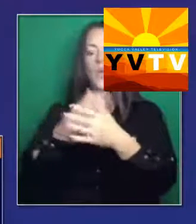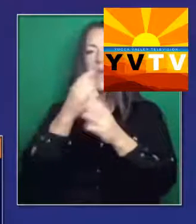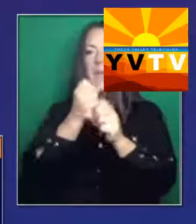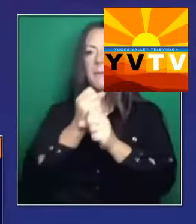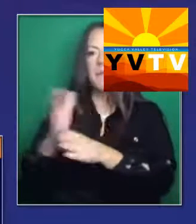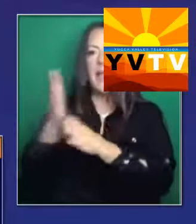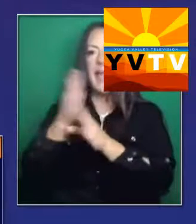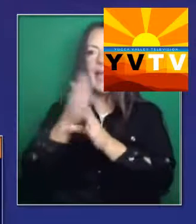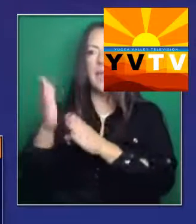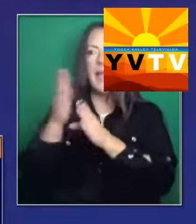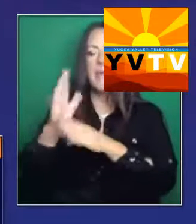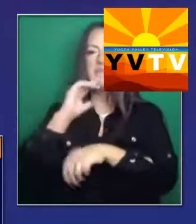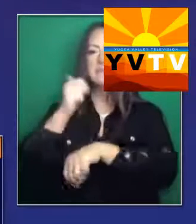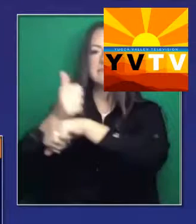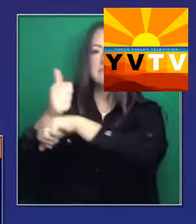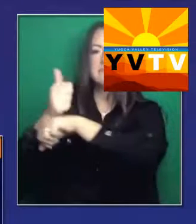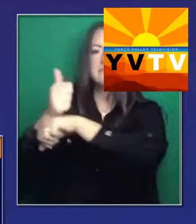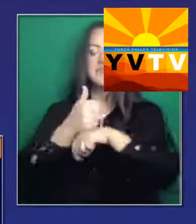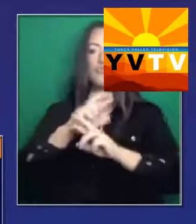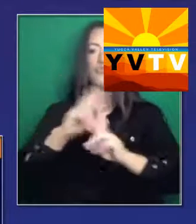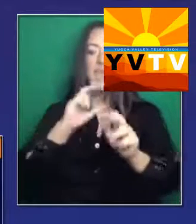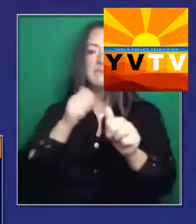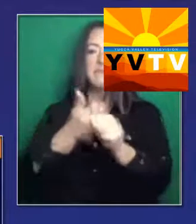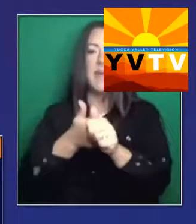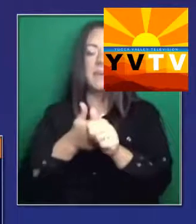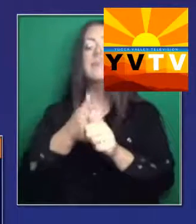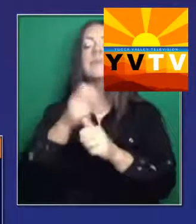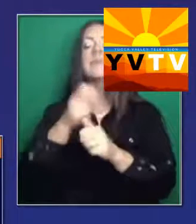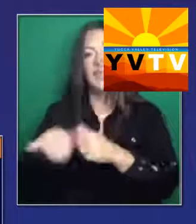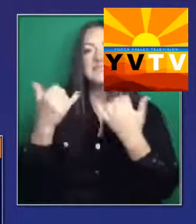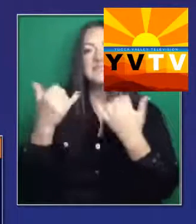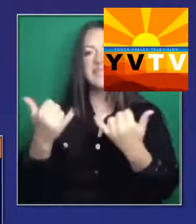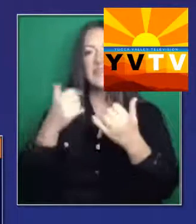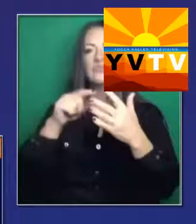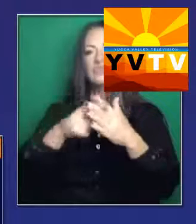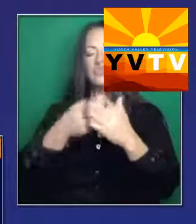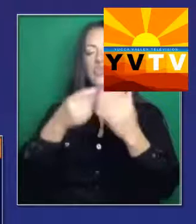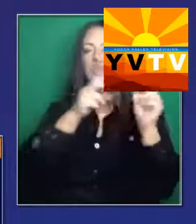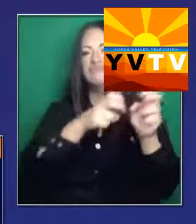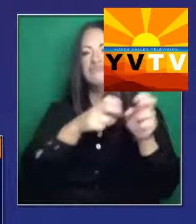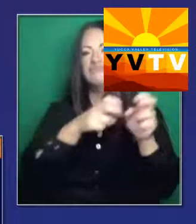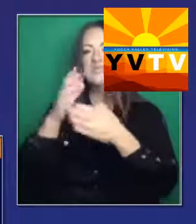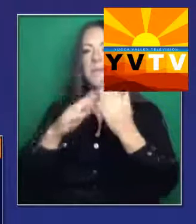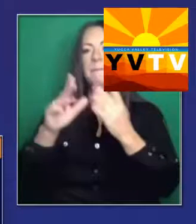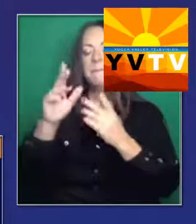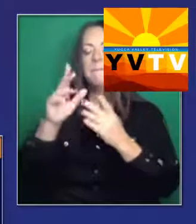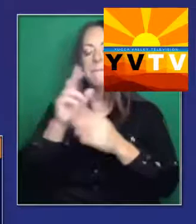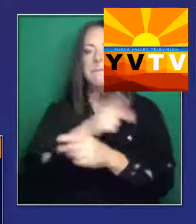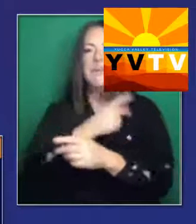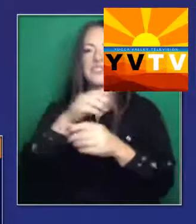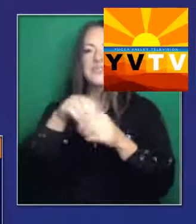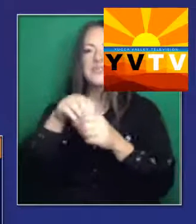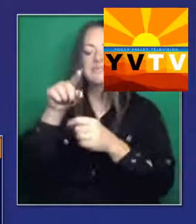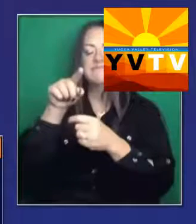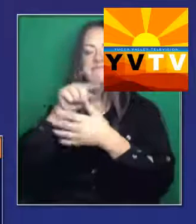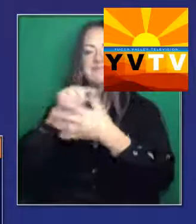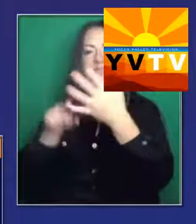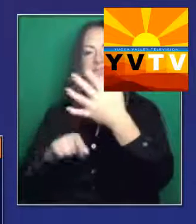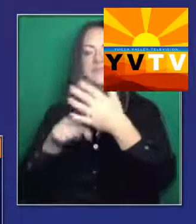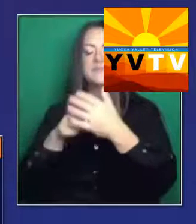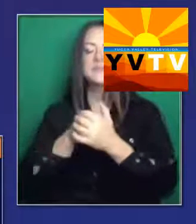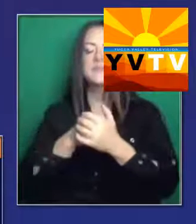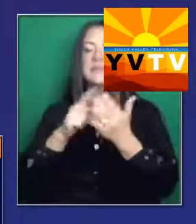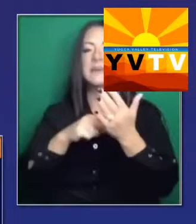to operationalize these sites is about, it's usually about 48 to 72 hours. In some cases, you'll